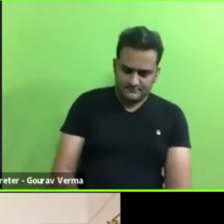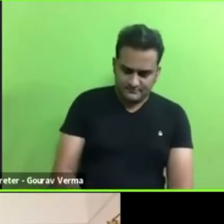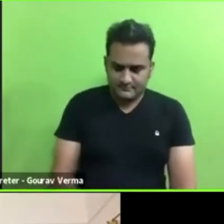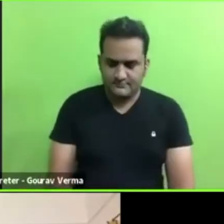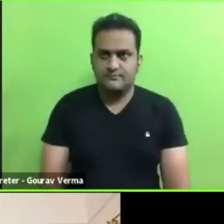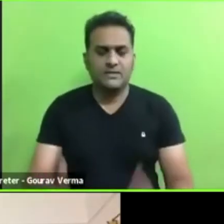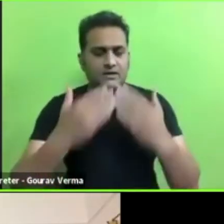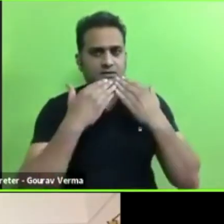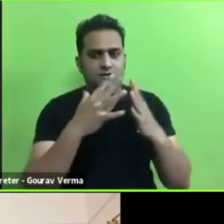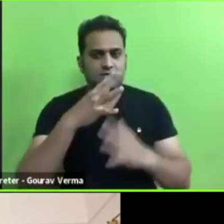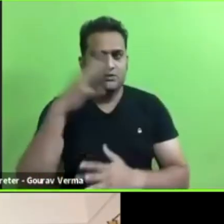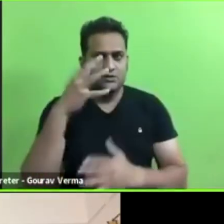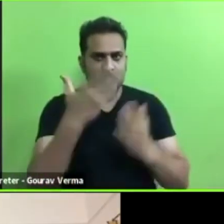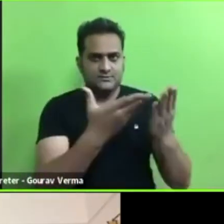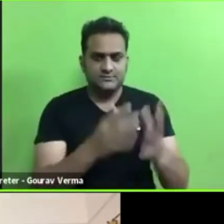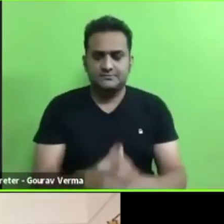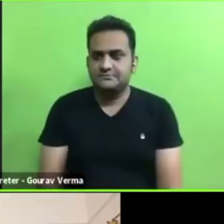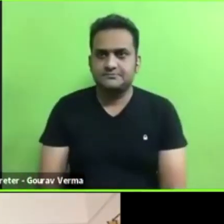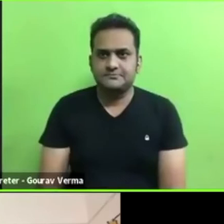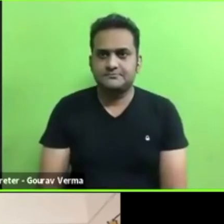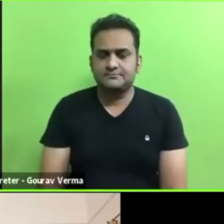Thank you, Suraj.